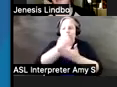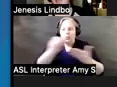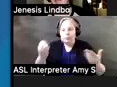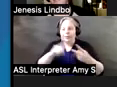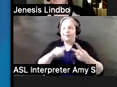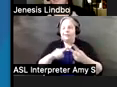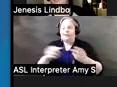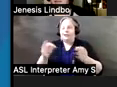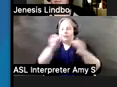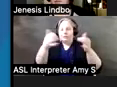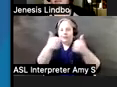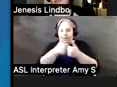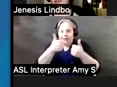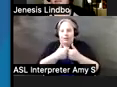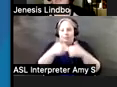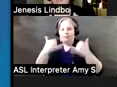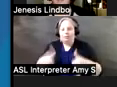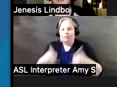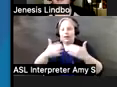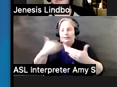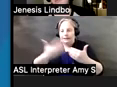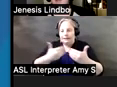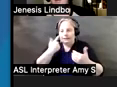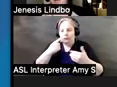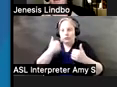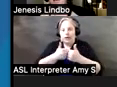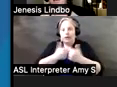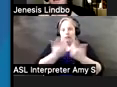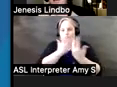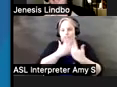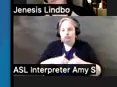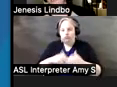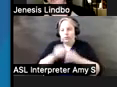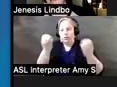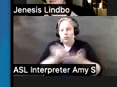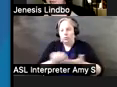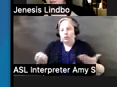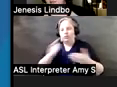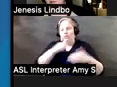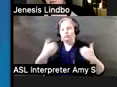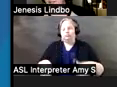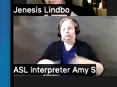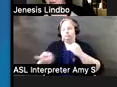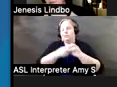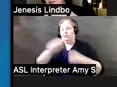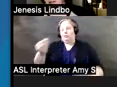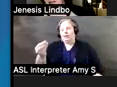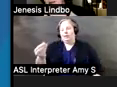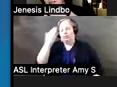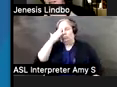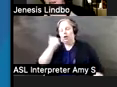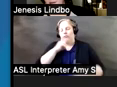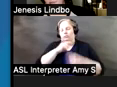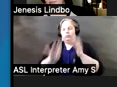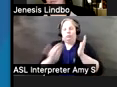the cost of the games and the replayability of games it's really cost effective because you can replay a game